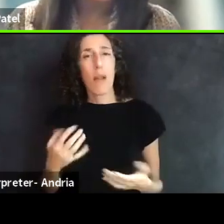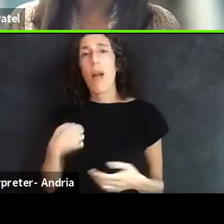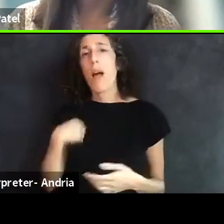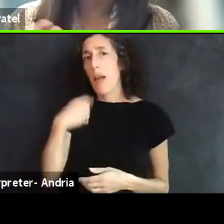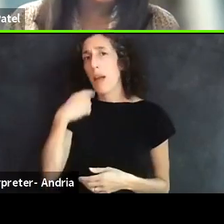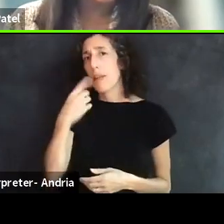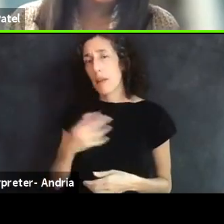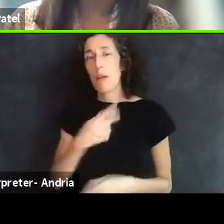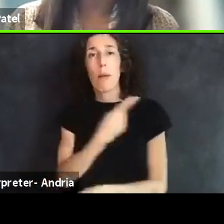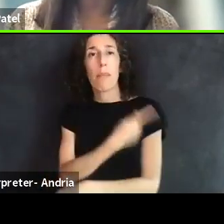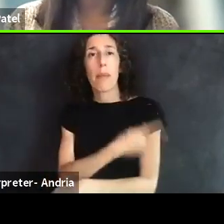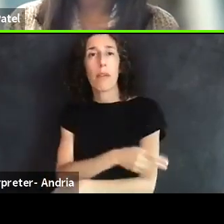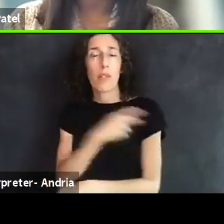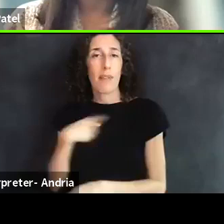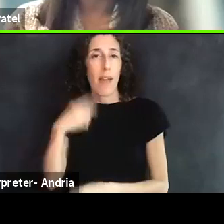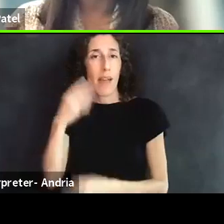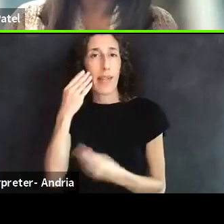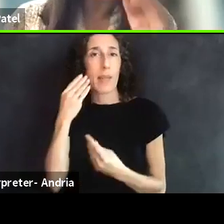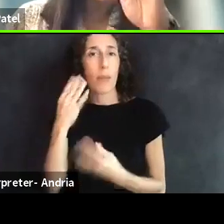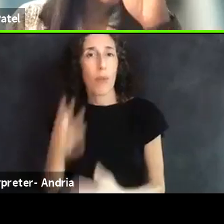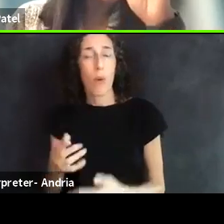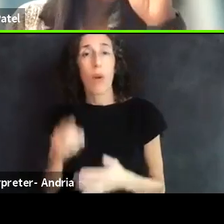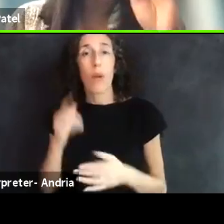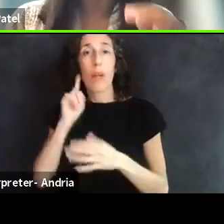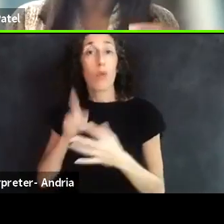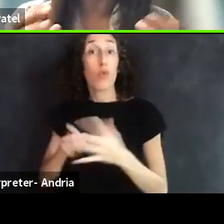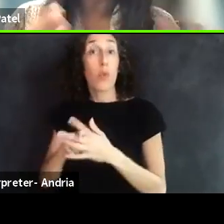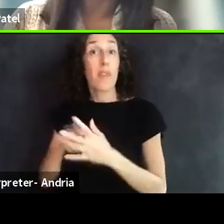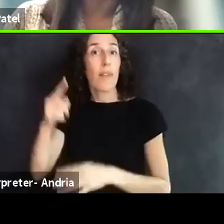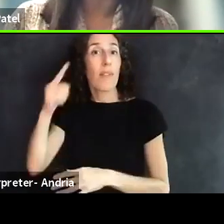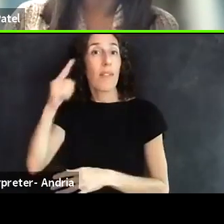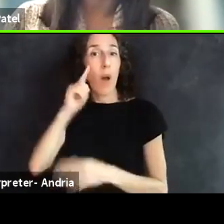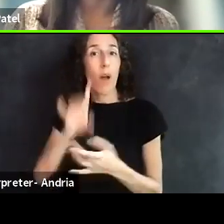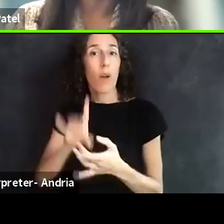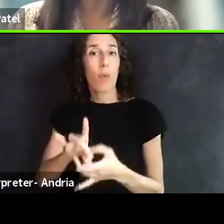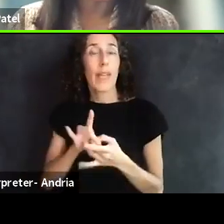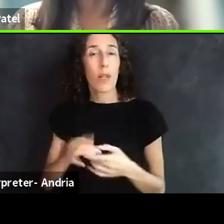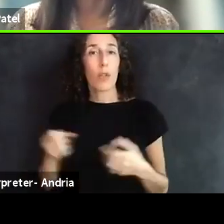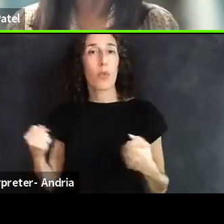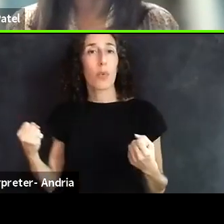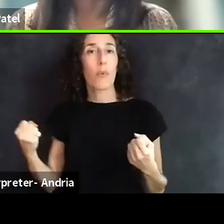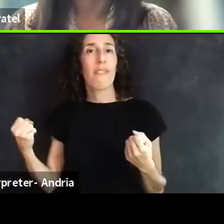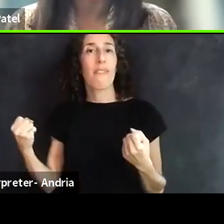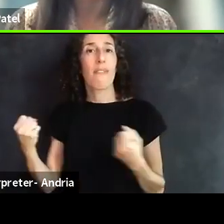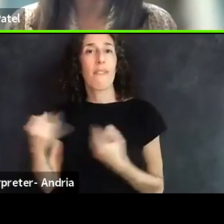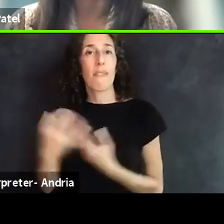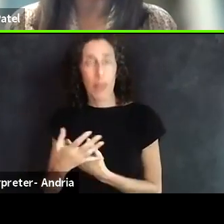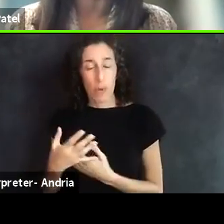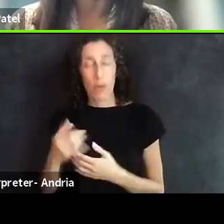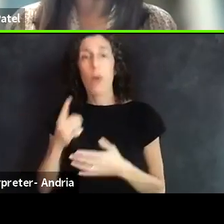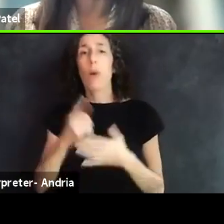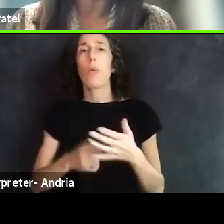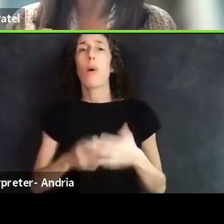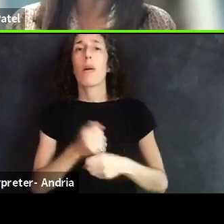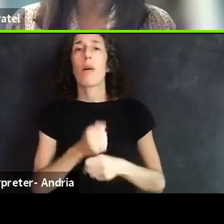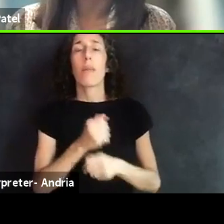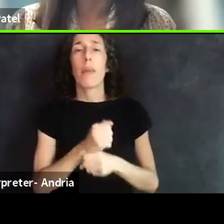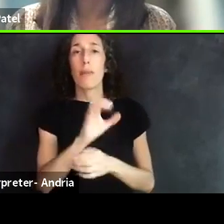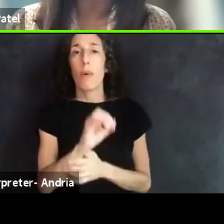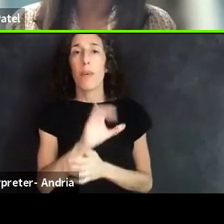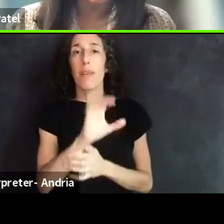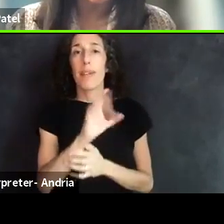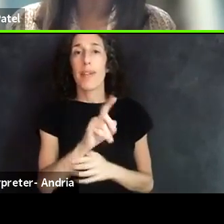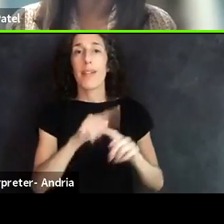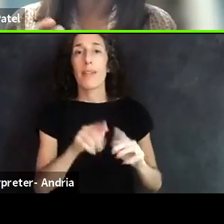thought and it's fear-based, what really distinguishes OCD from other things like social anxiety is if in